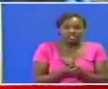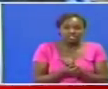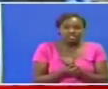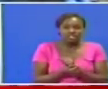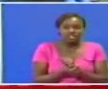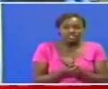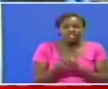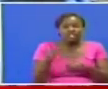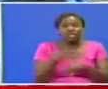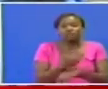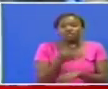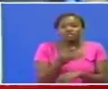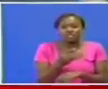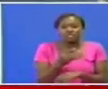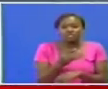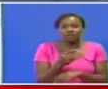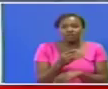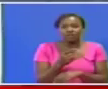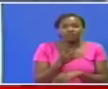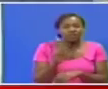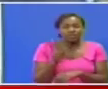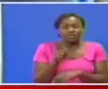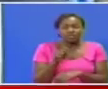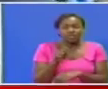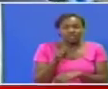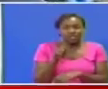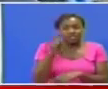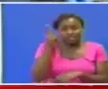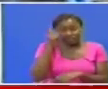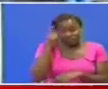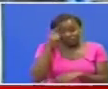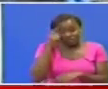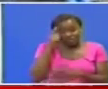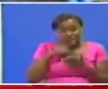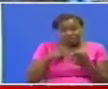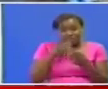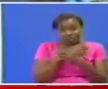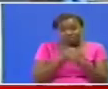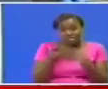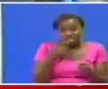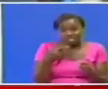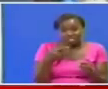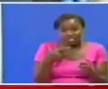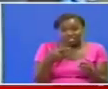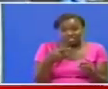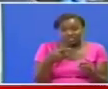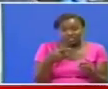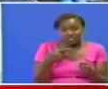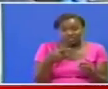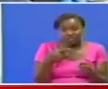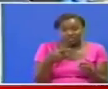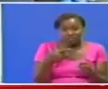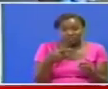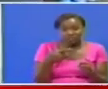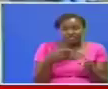The Gambia, never mind what the president said, President Jammeh,